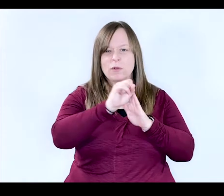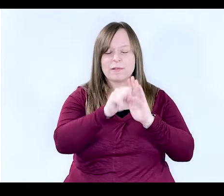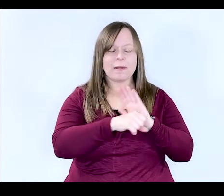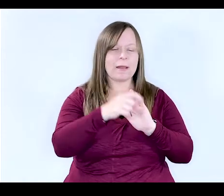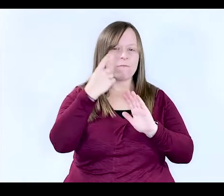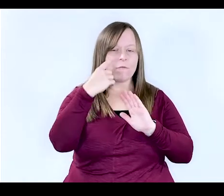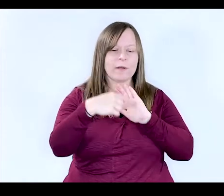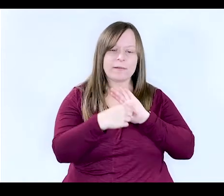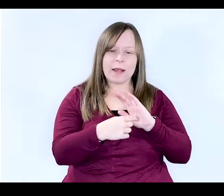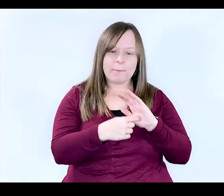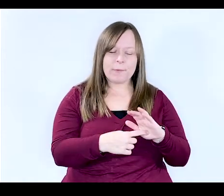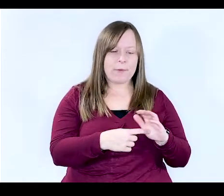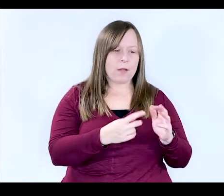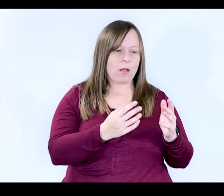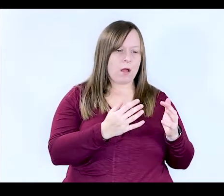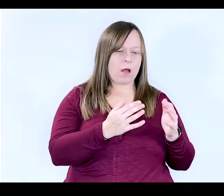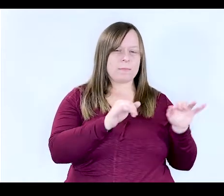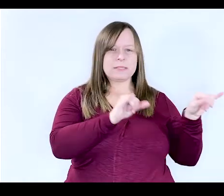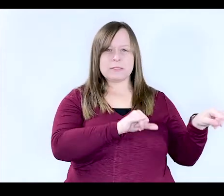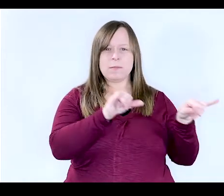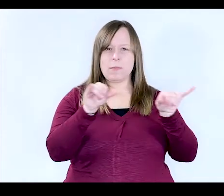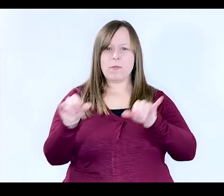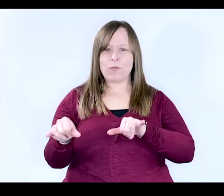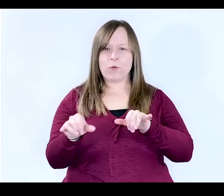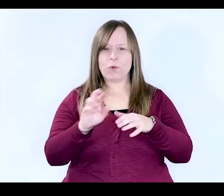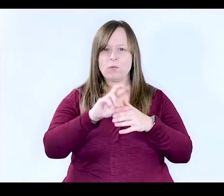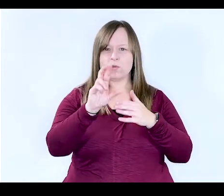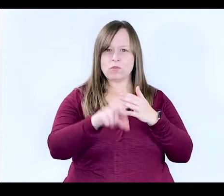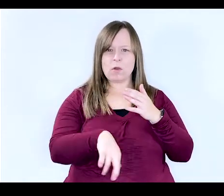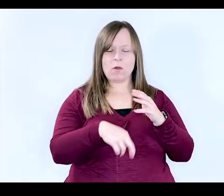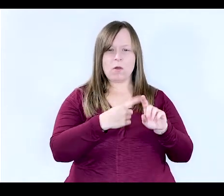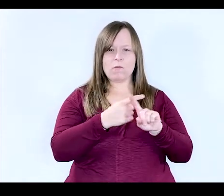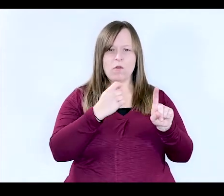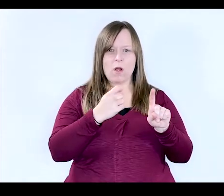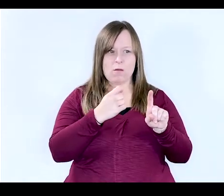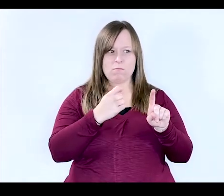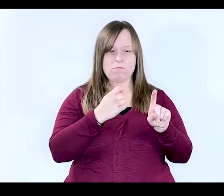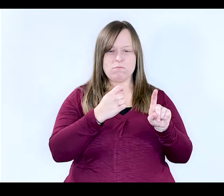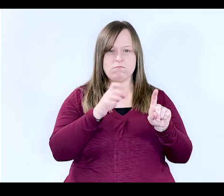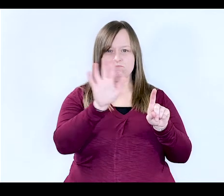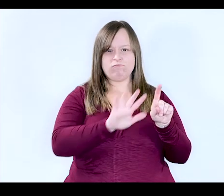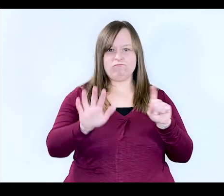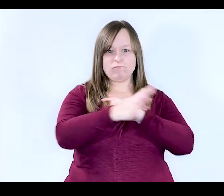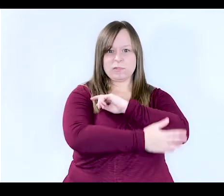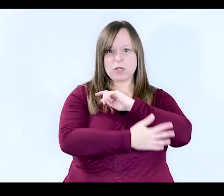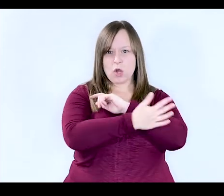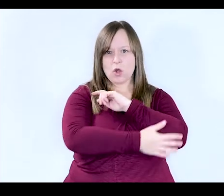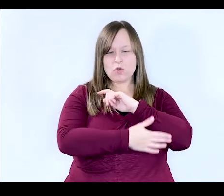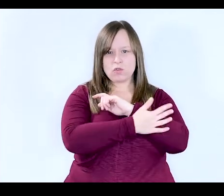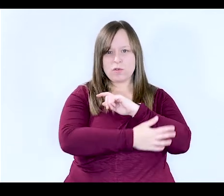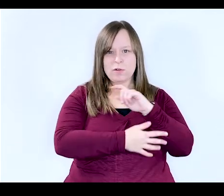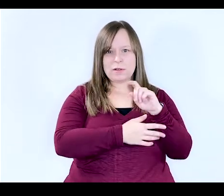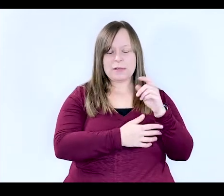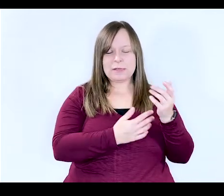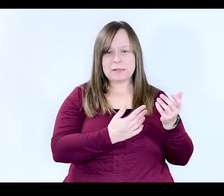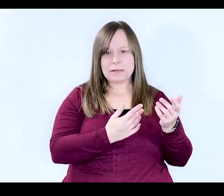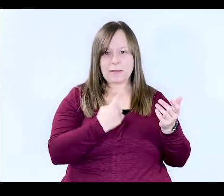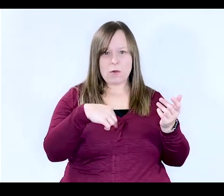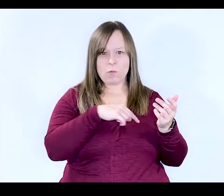state. So, for example, similarly, as a result of the injustices around the country that have